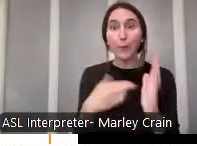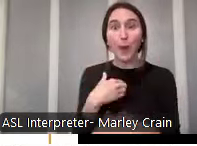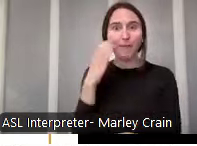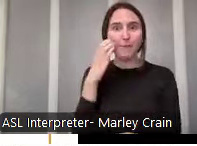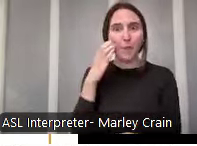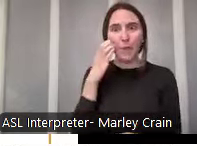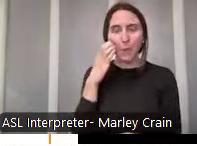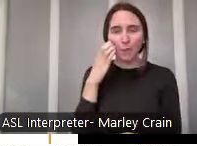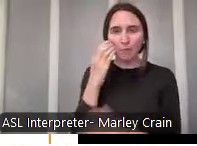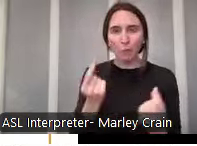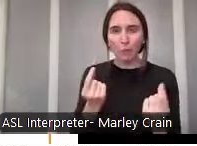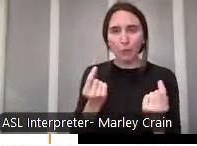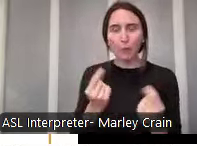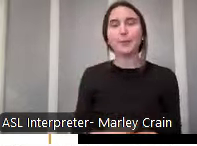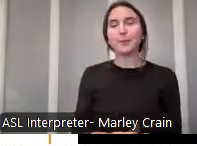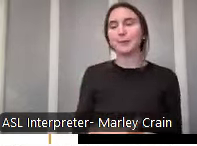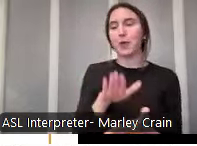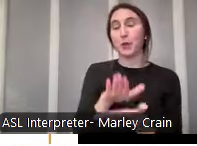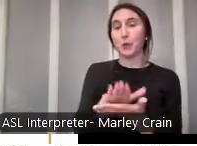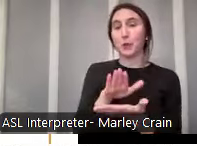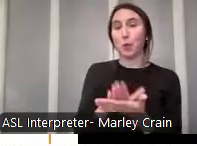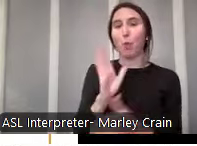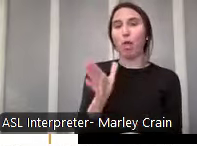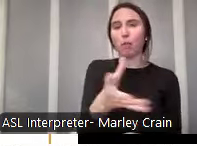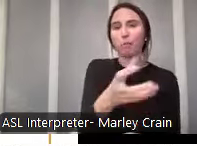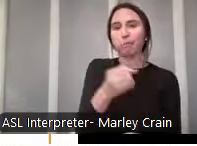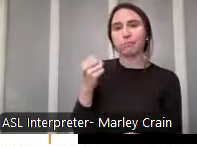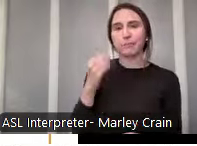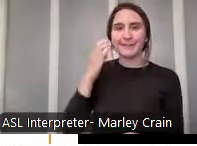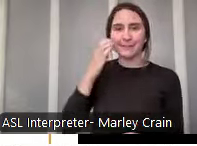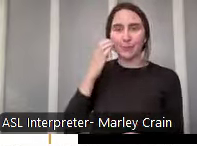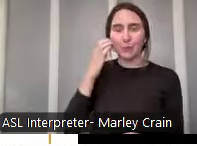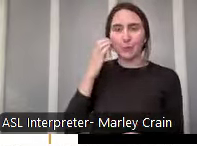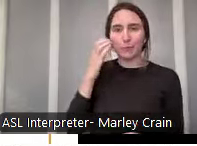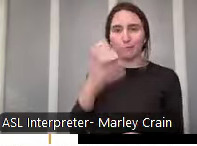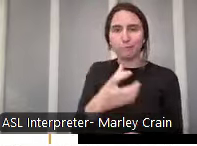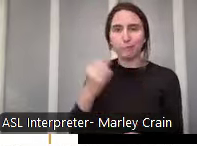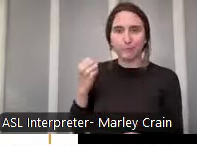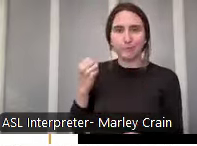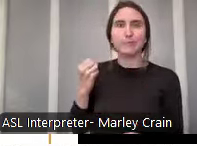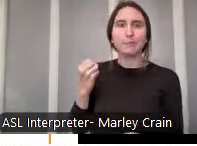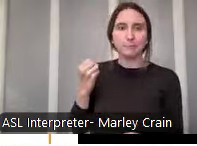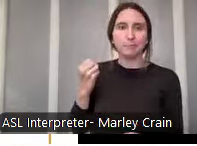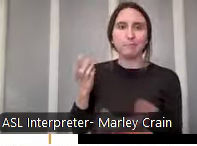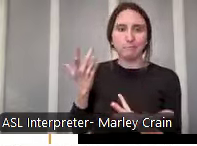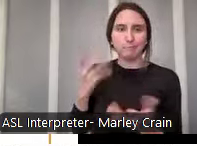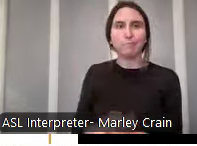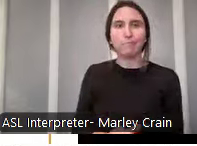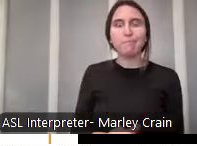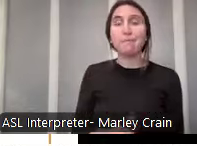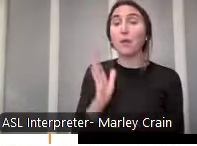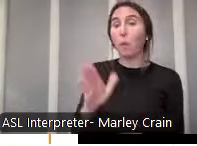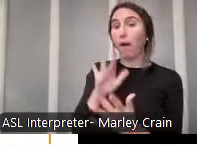to confiscate the cell phone, for example. It's the one we think is going to be most likely that students will keep on them, and let the family